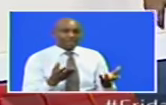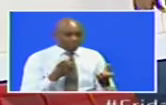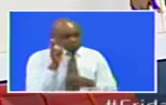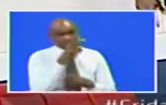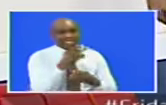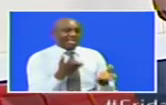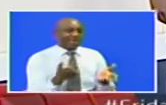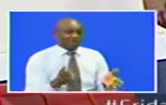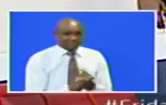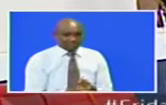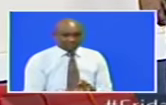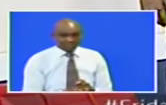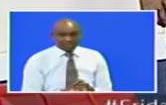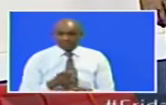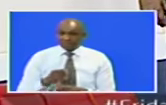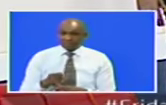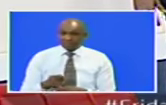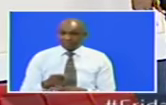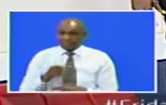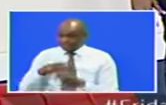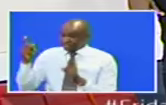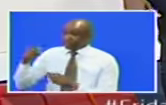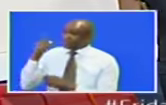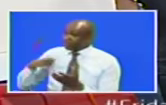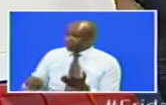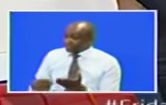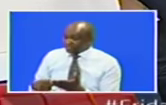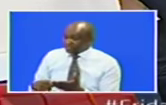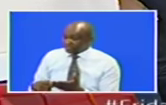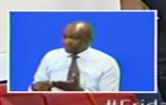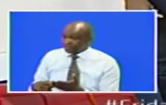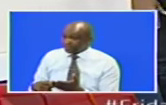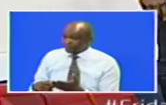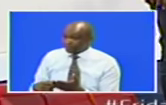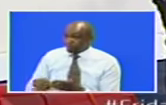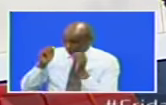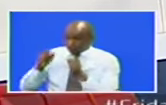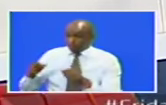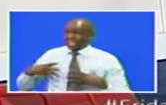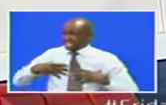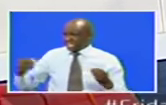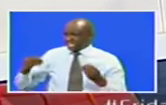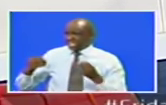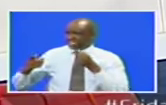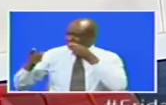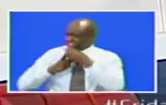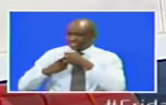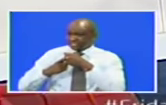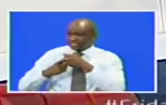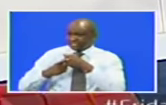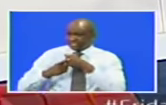But he says that It can cure about, well, how many diseases did he say? He about